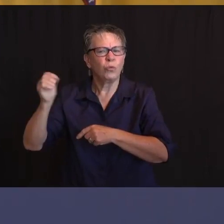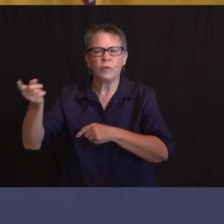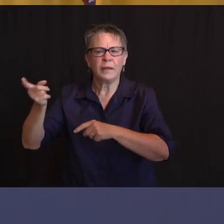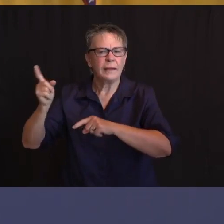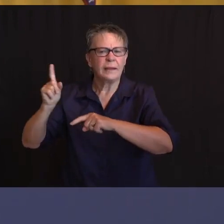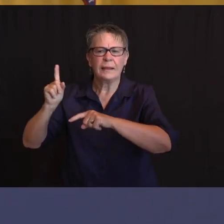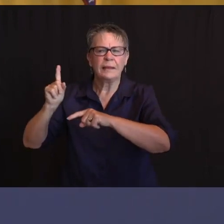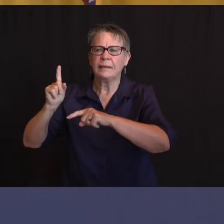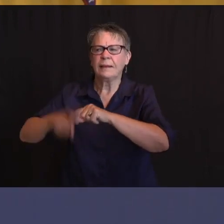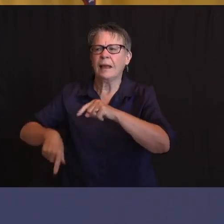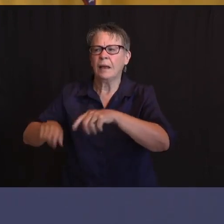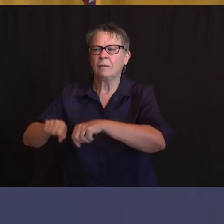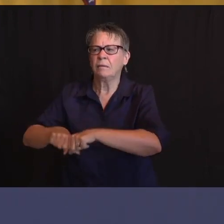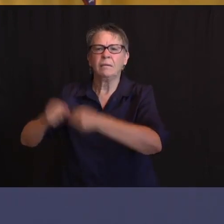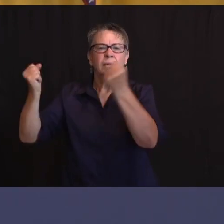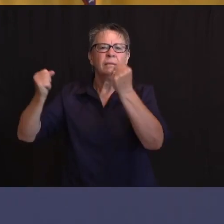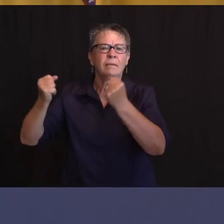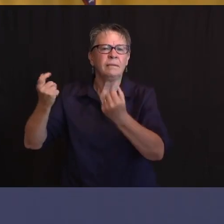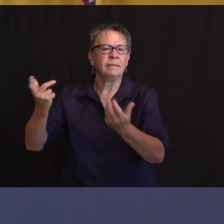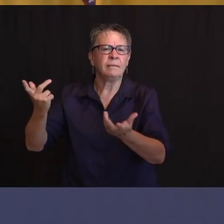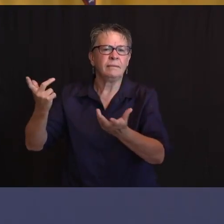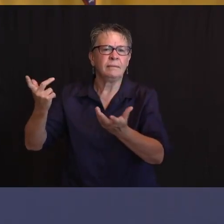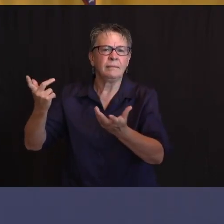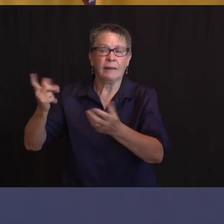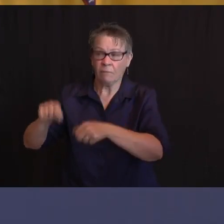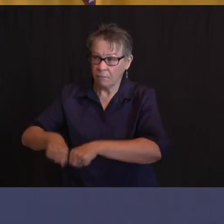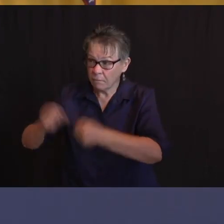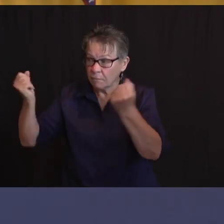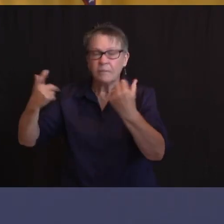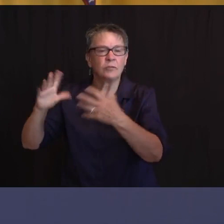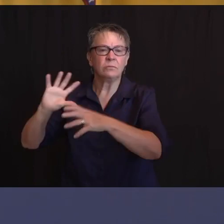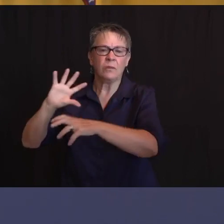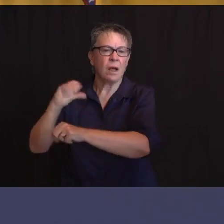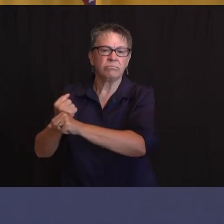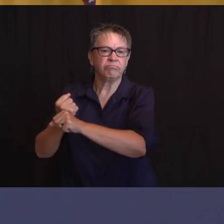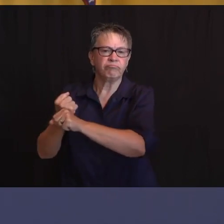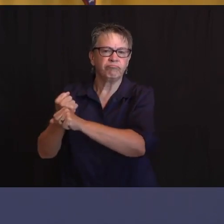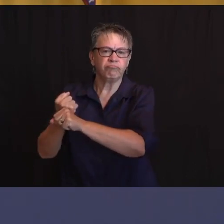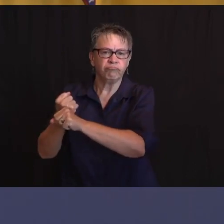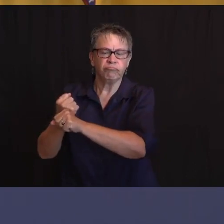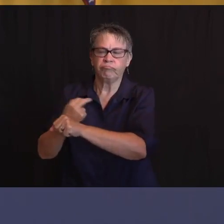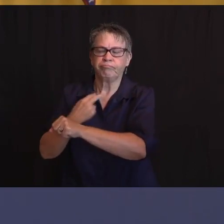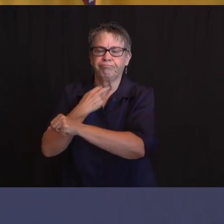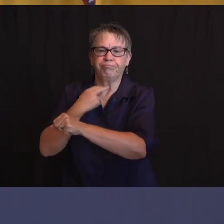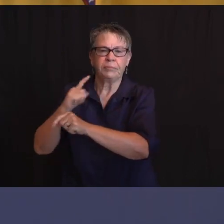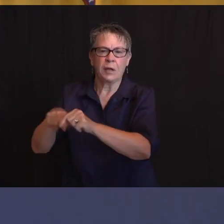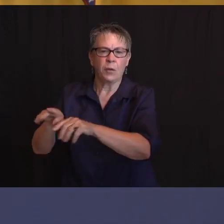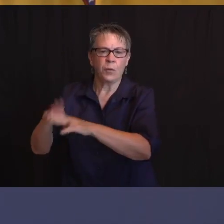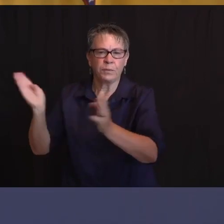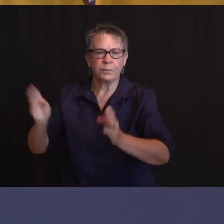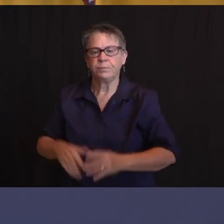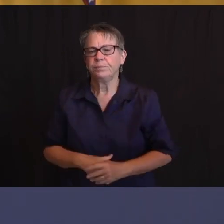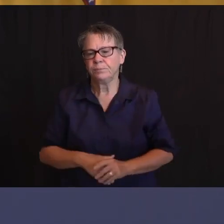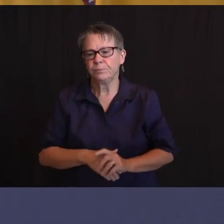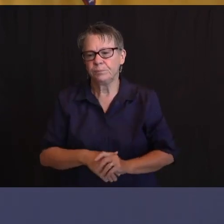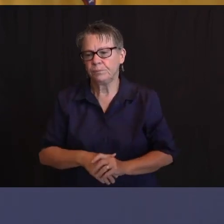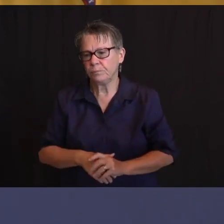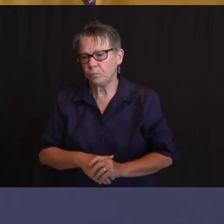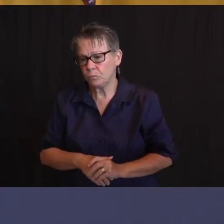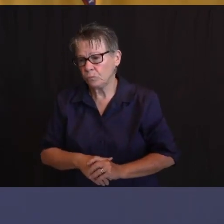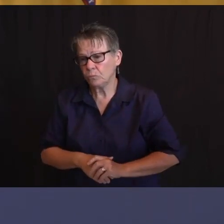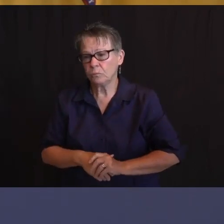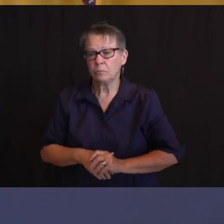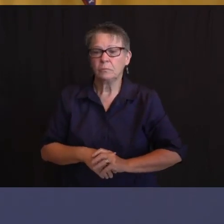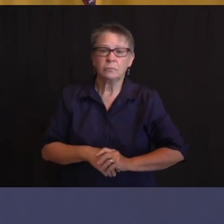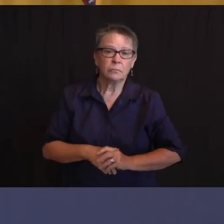enforcement at a point of, you know, at the point of attack, at the point of contact with other folks,